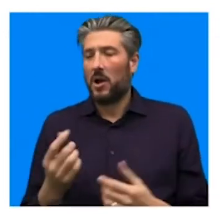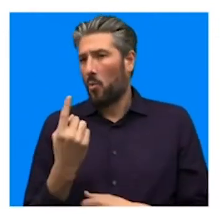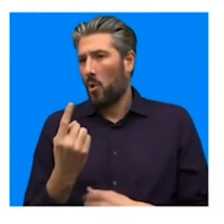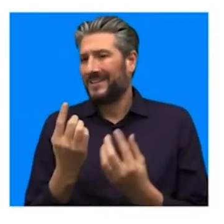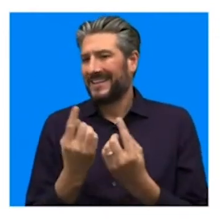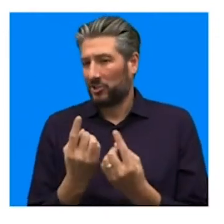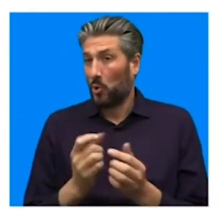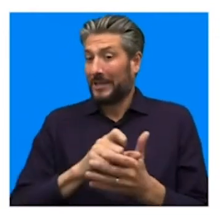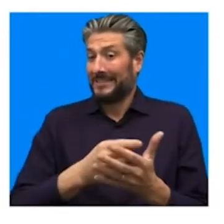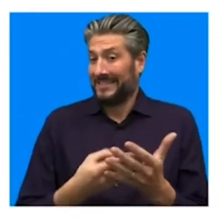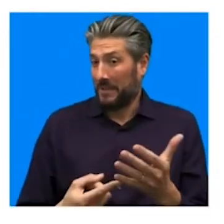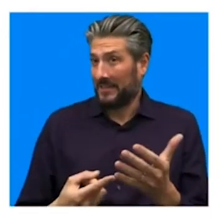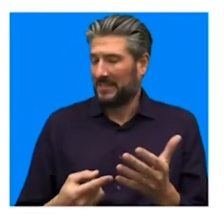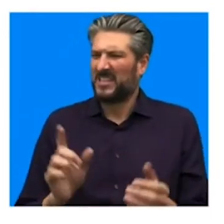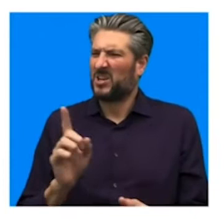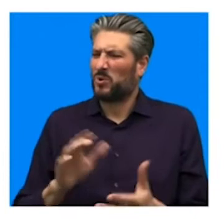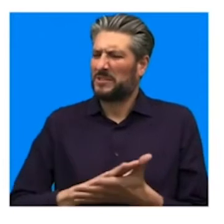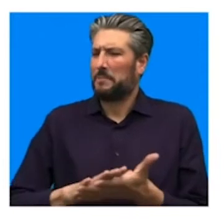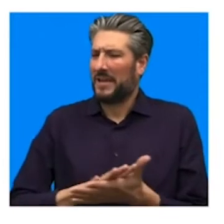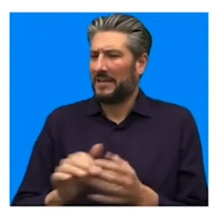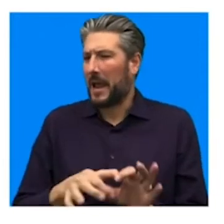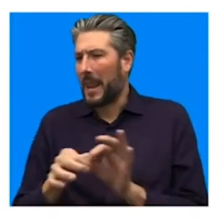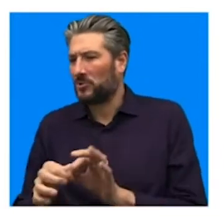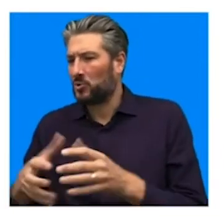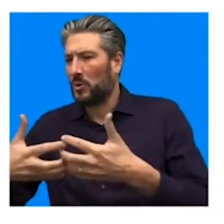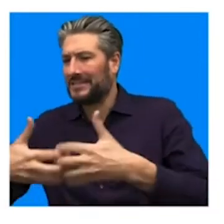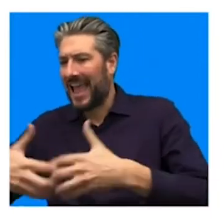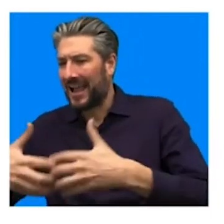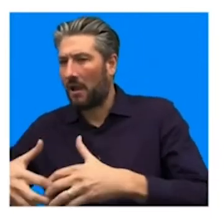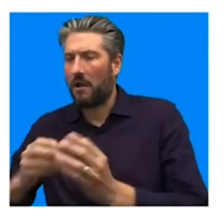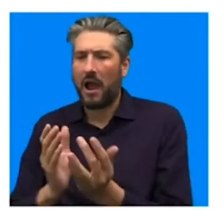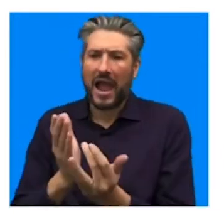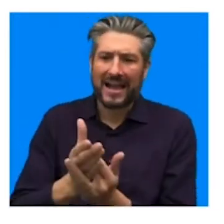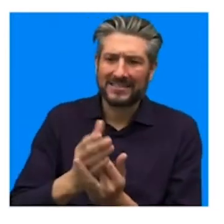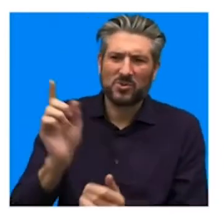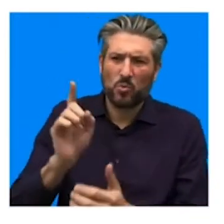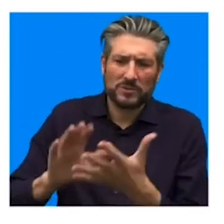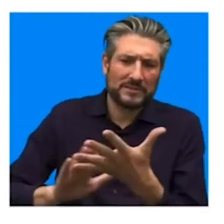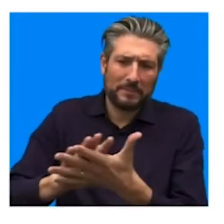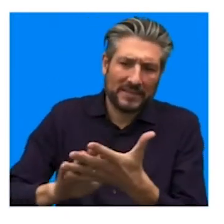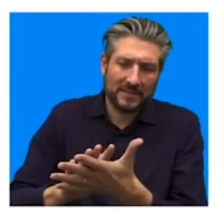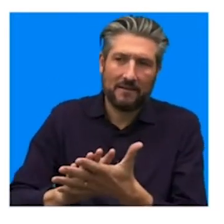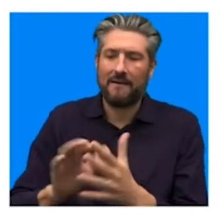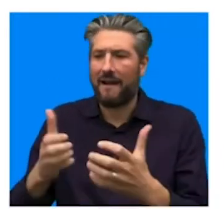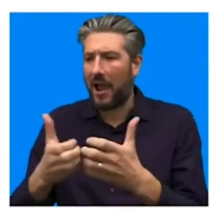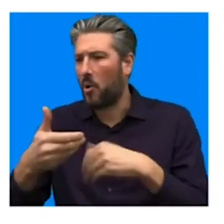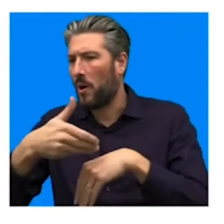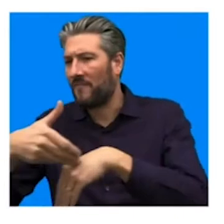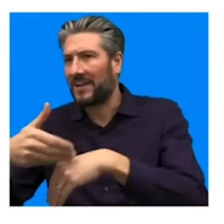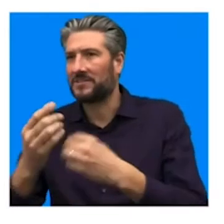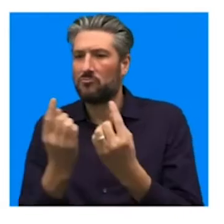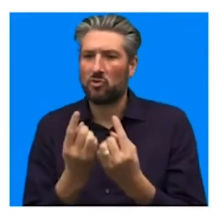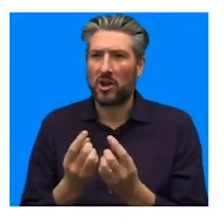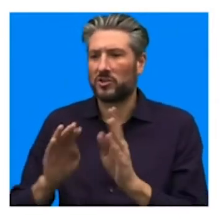it comes to tech? What does accessibility mean? Then how does it impact our products and services that we provide? So when I think of Africa, we are